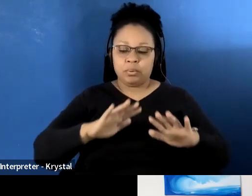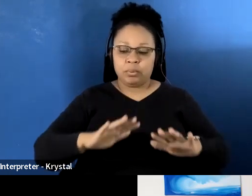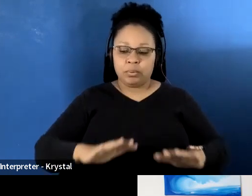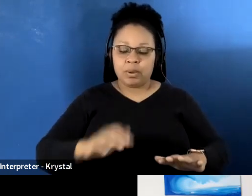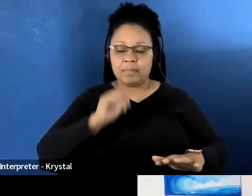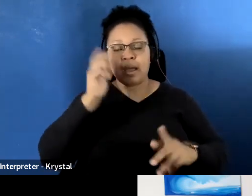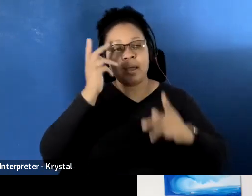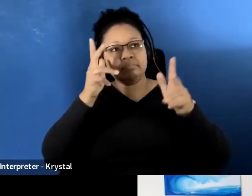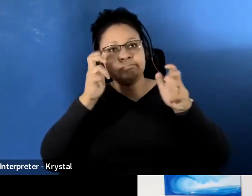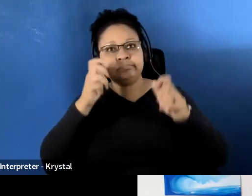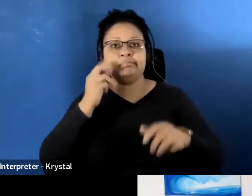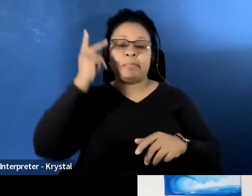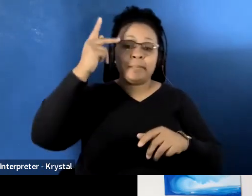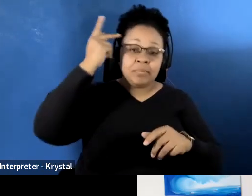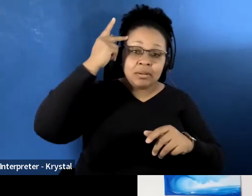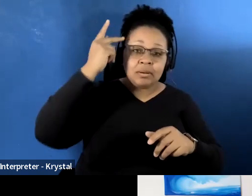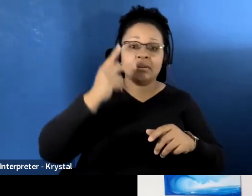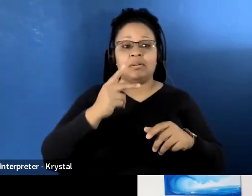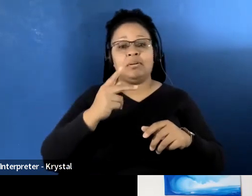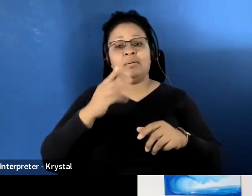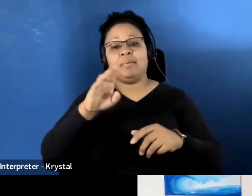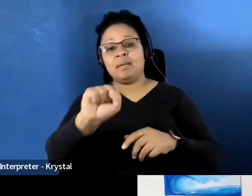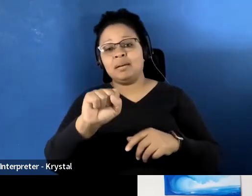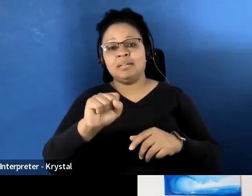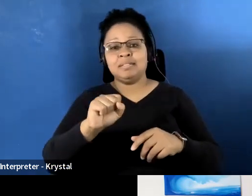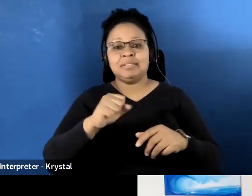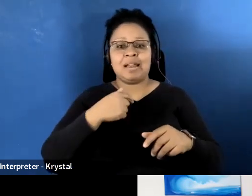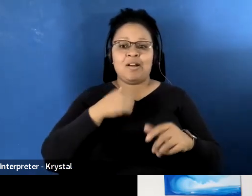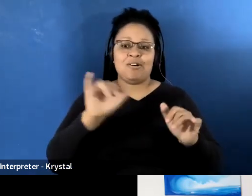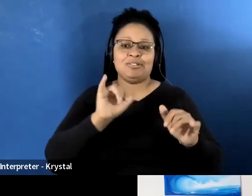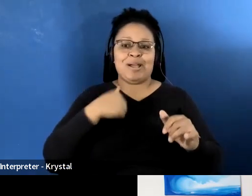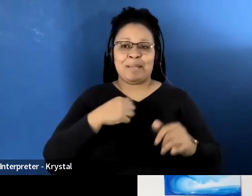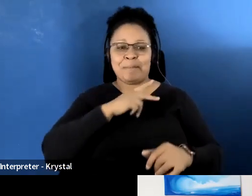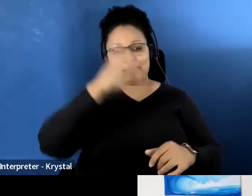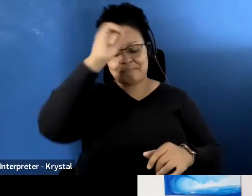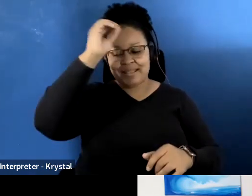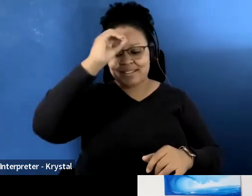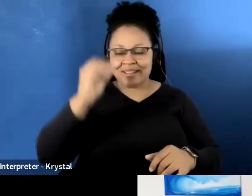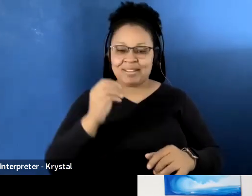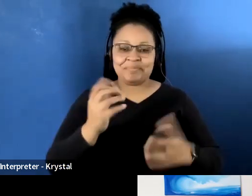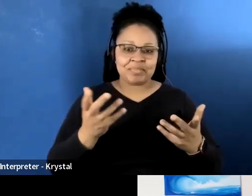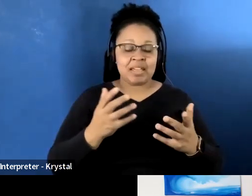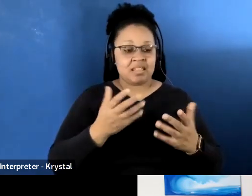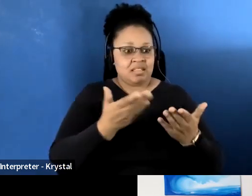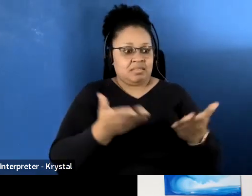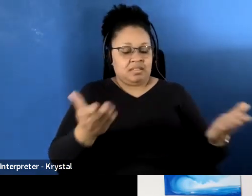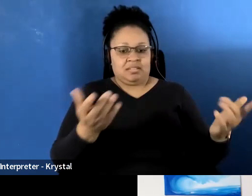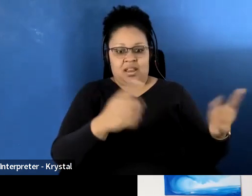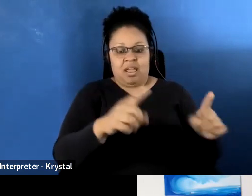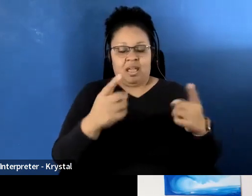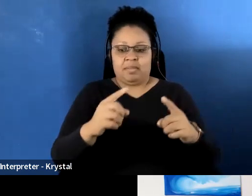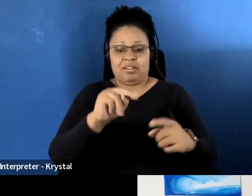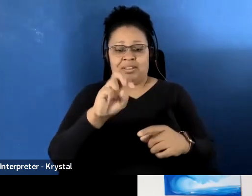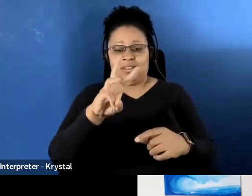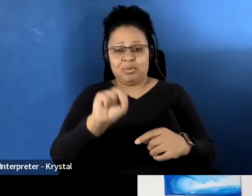the political BS. I'm pretty open mouthed too. Uh, and the crap that just is on the news.